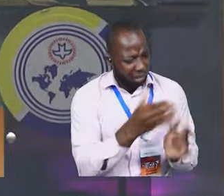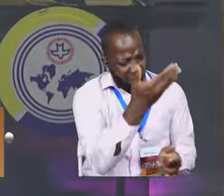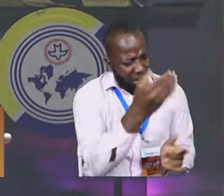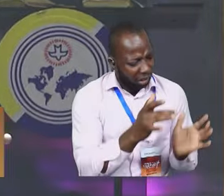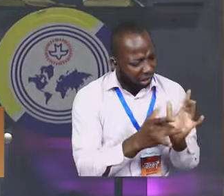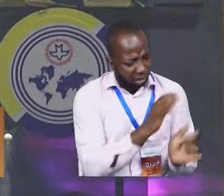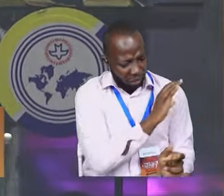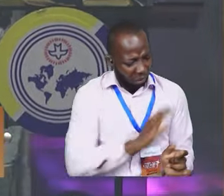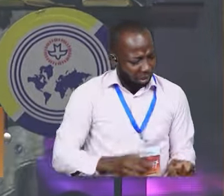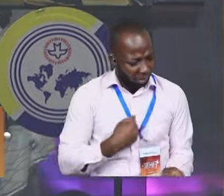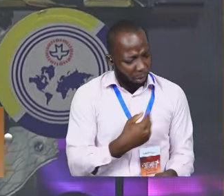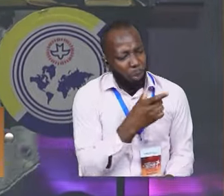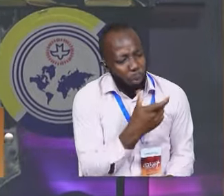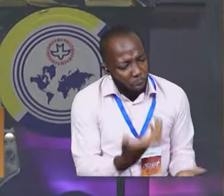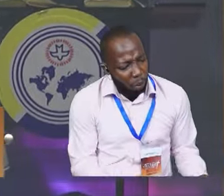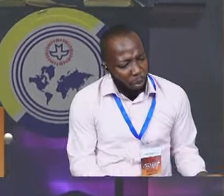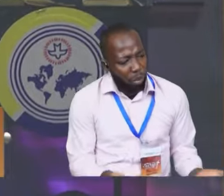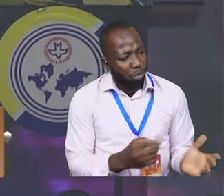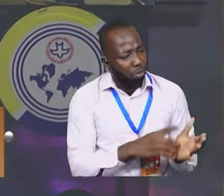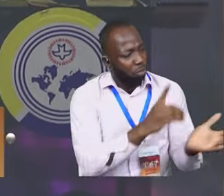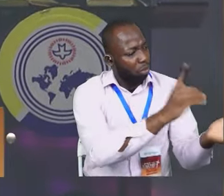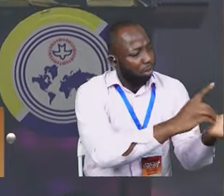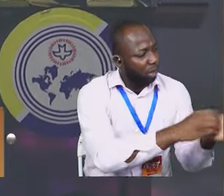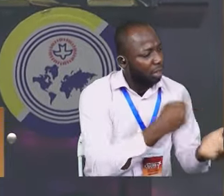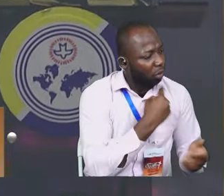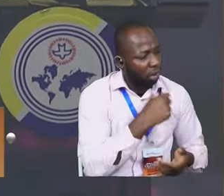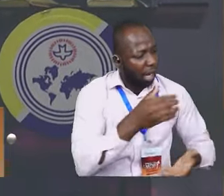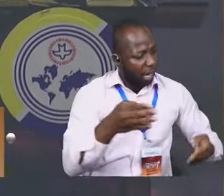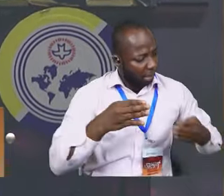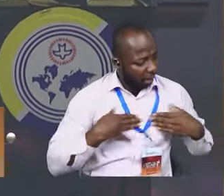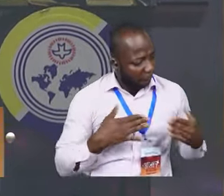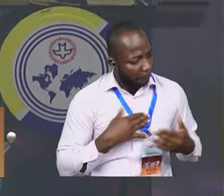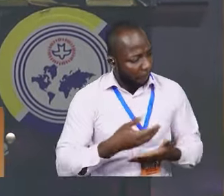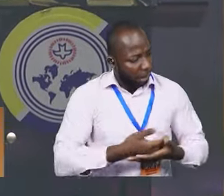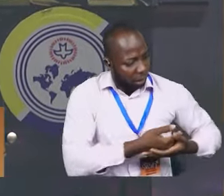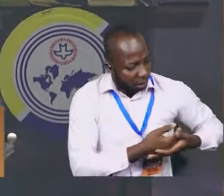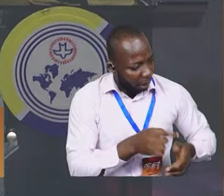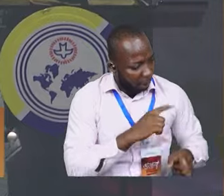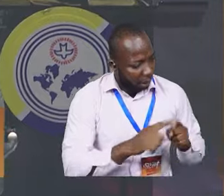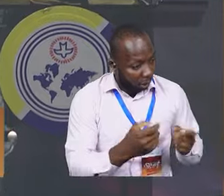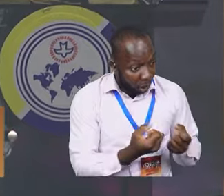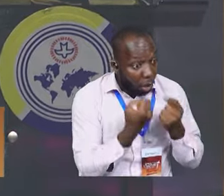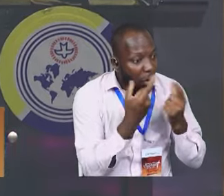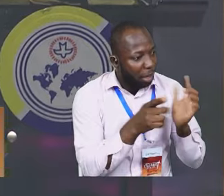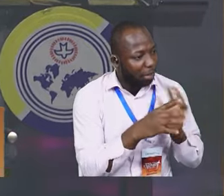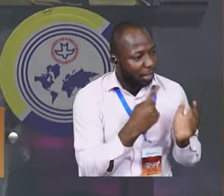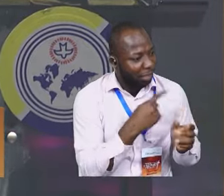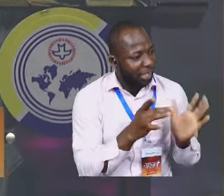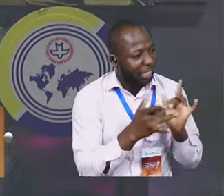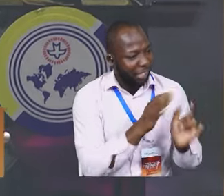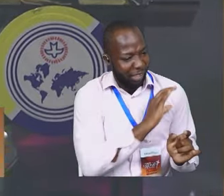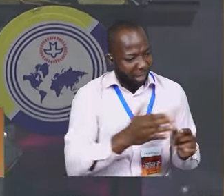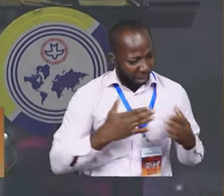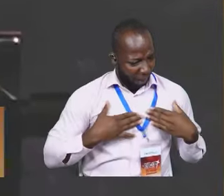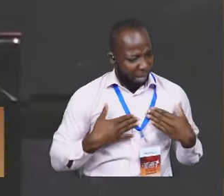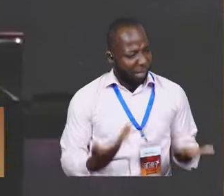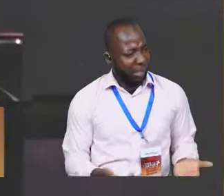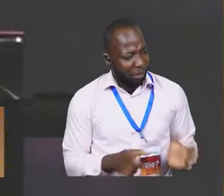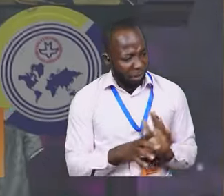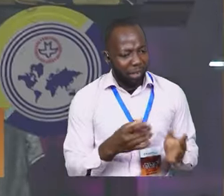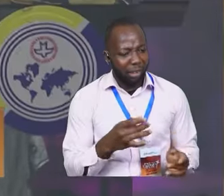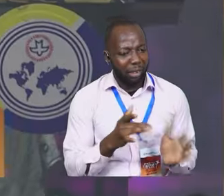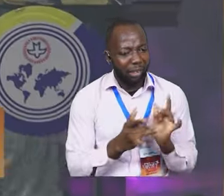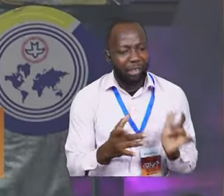to me? What doctor I was on your mebano? Oh, sorry, Jesus is mine. You, Jesus, I am a